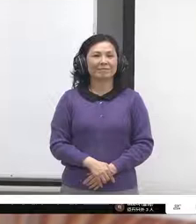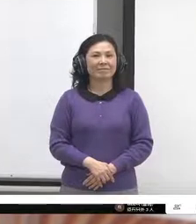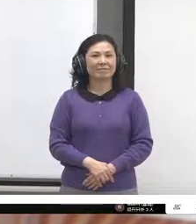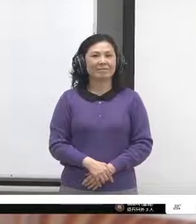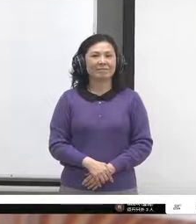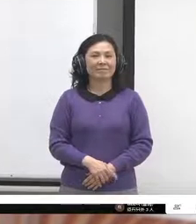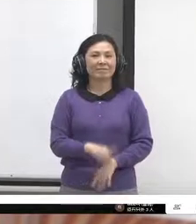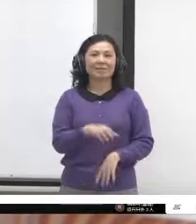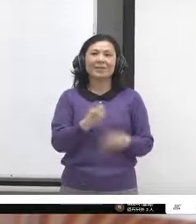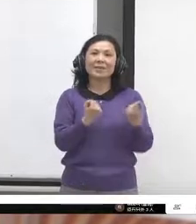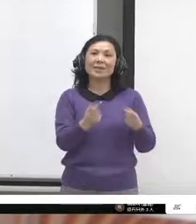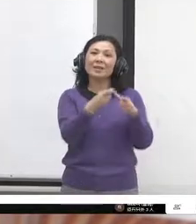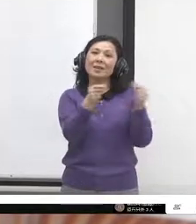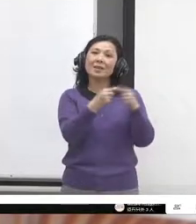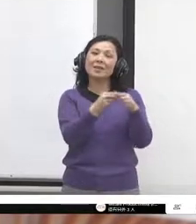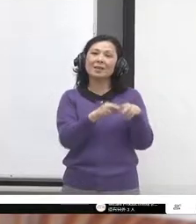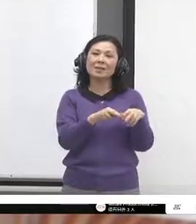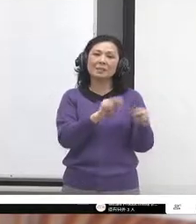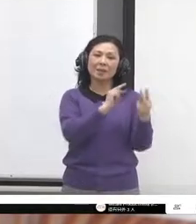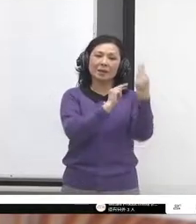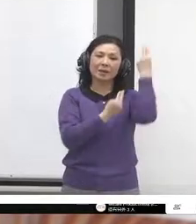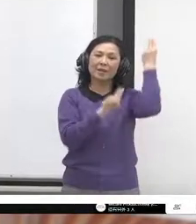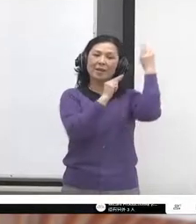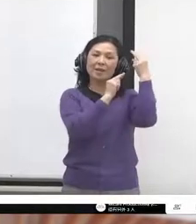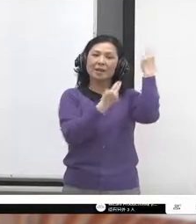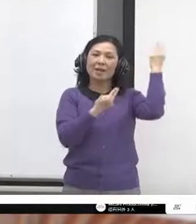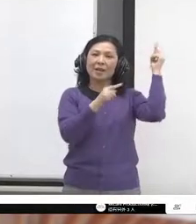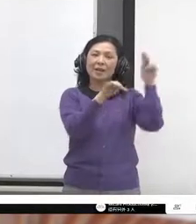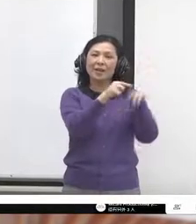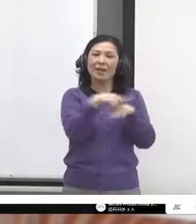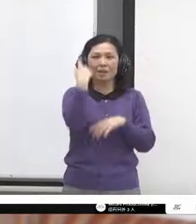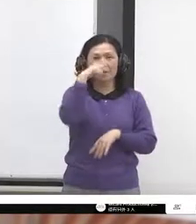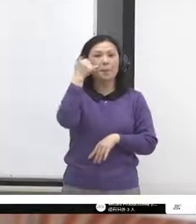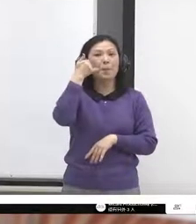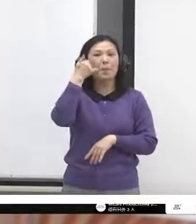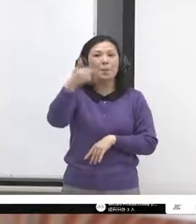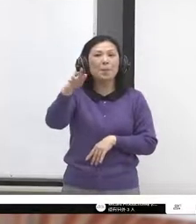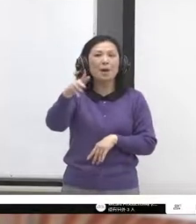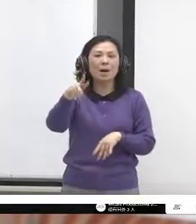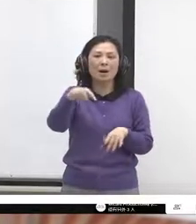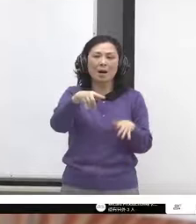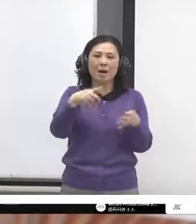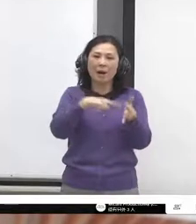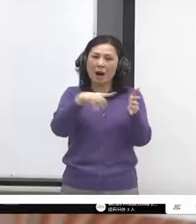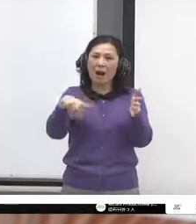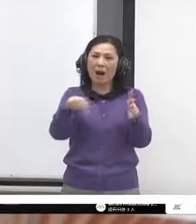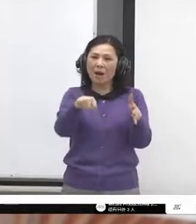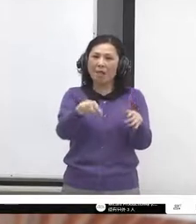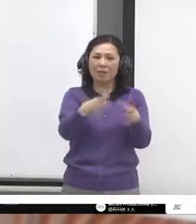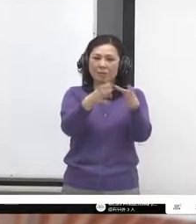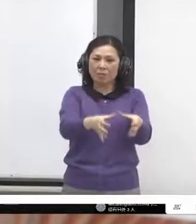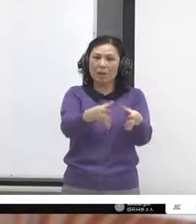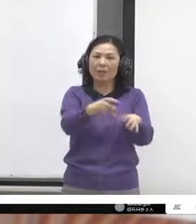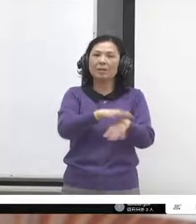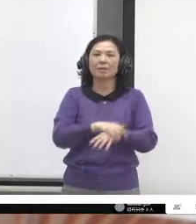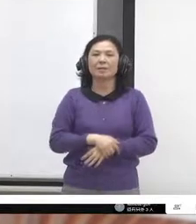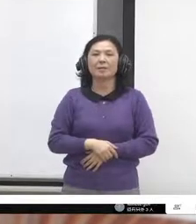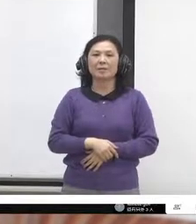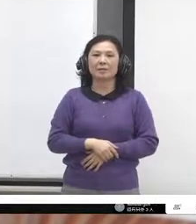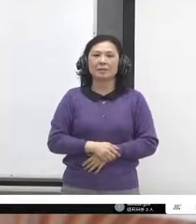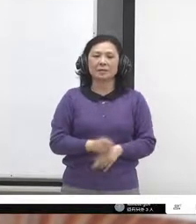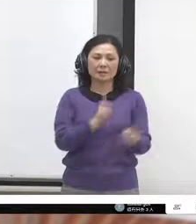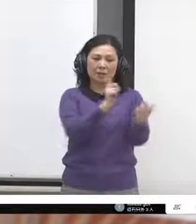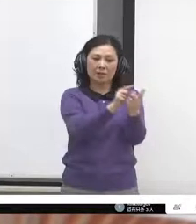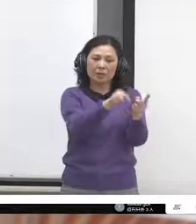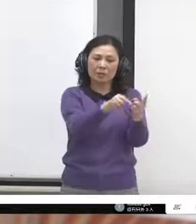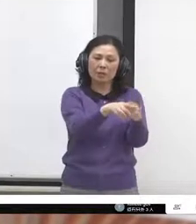contributors have massive impact to encourage the local communities. People from local area brought their problems and